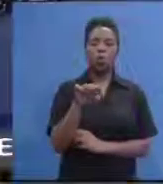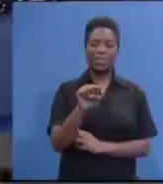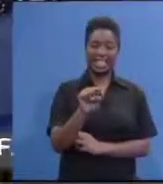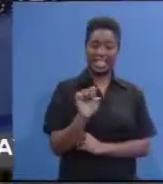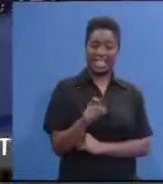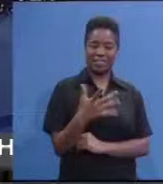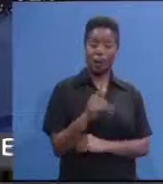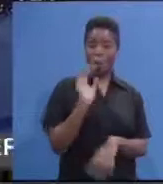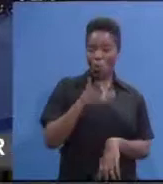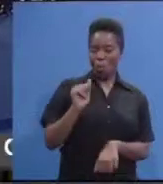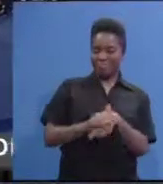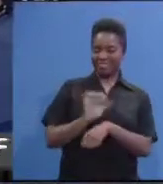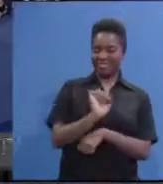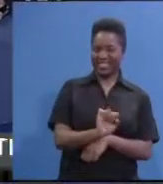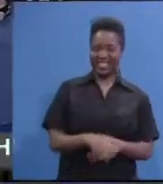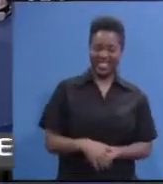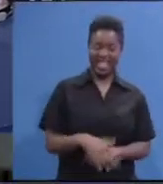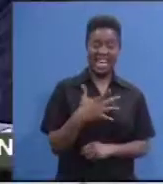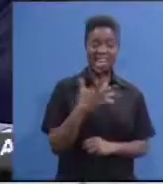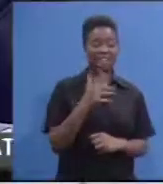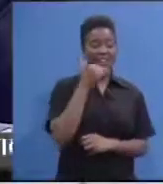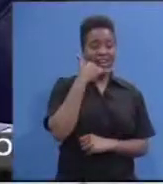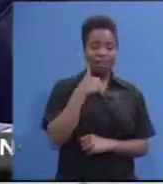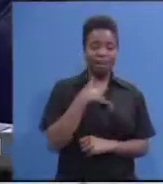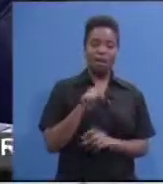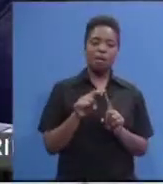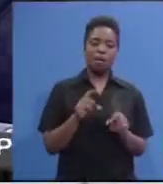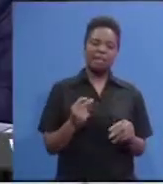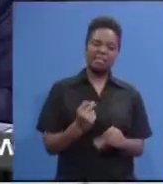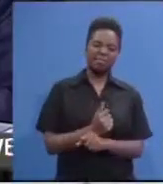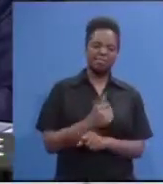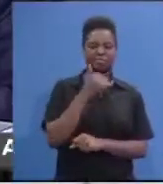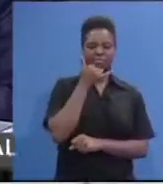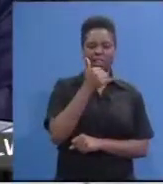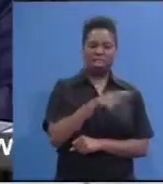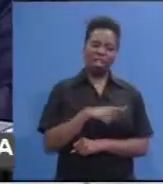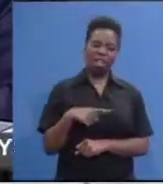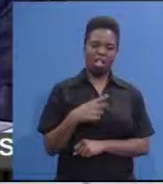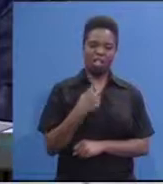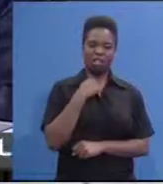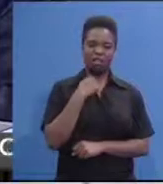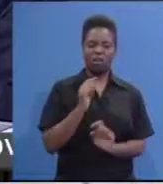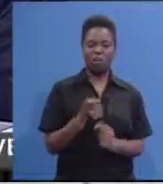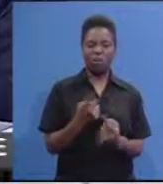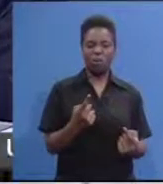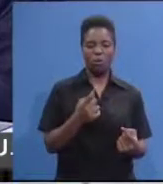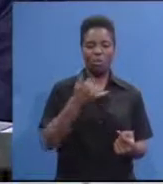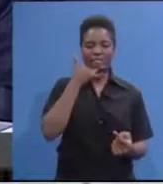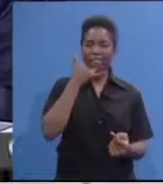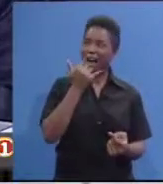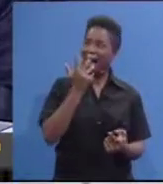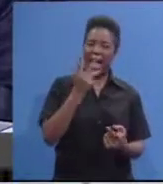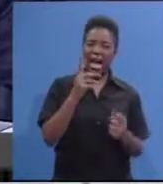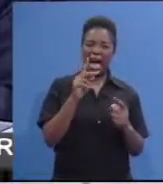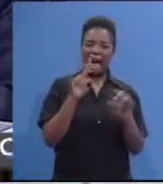Yes. I got a call from Mr. Jones, but unfortunately, we couldn't talk because, you know, I was on a cell phone and where I was